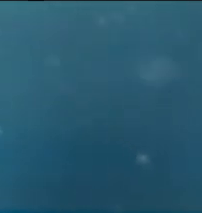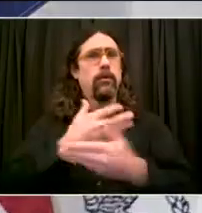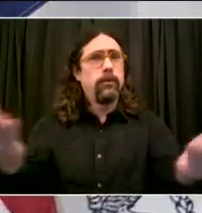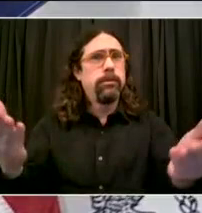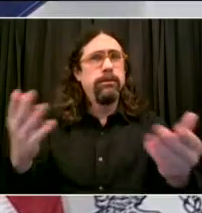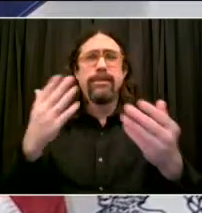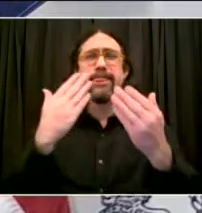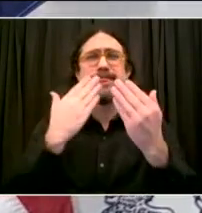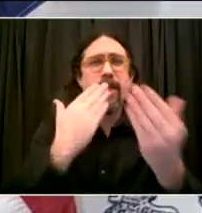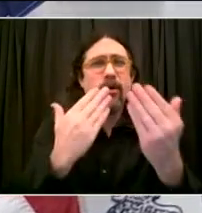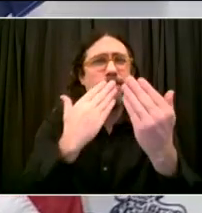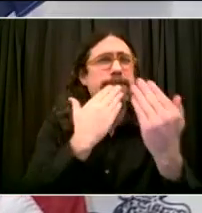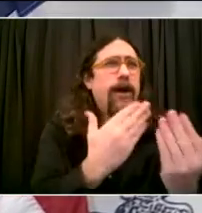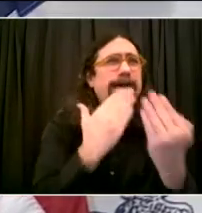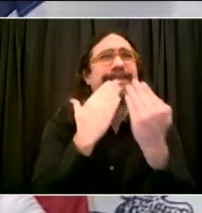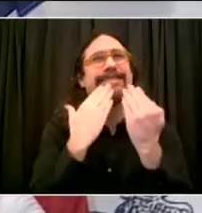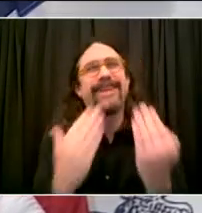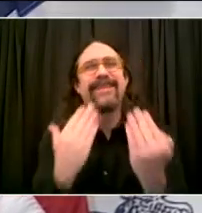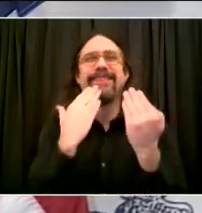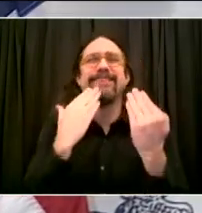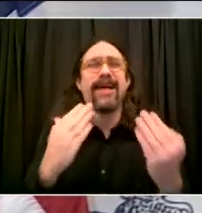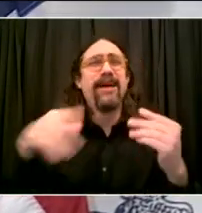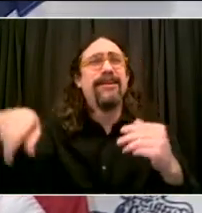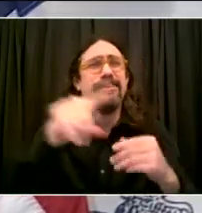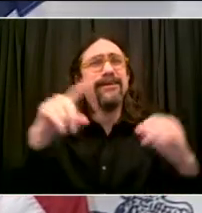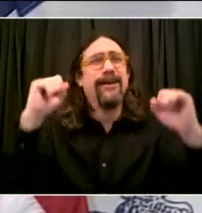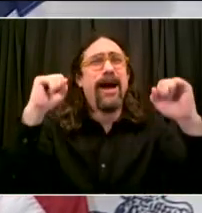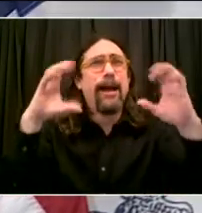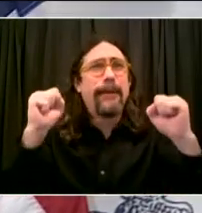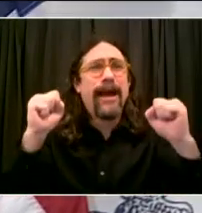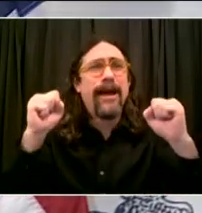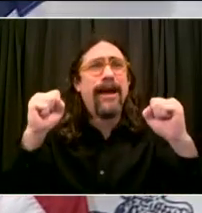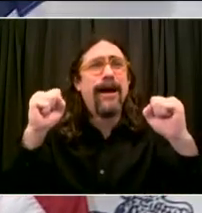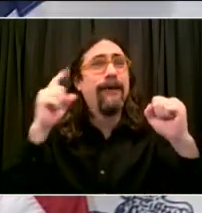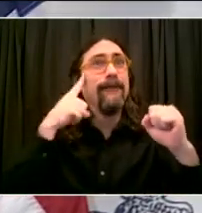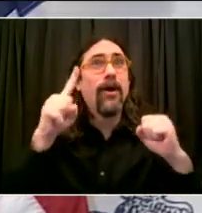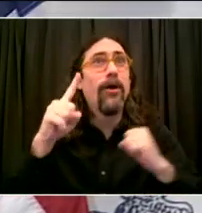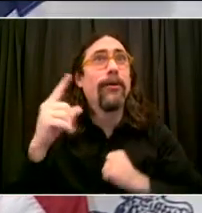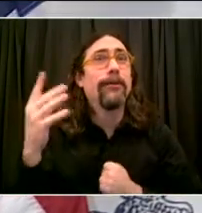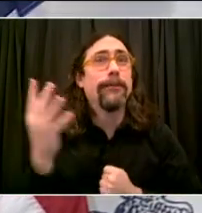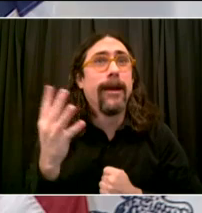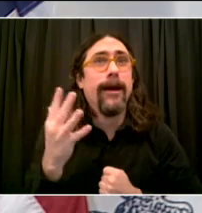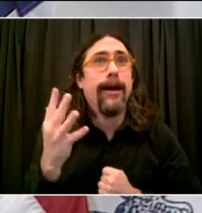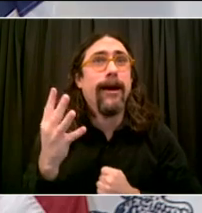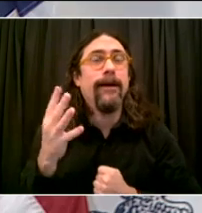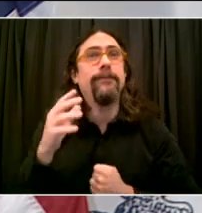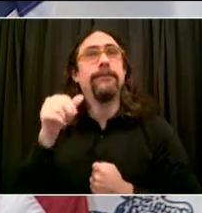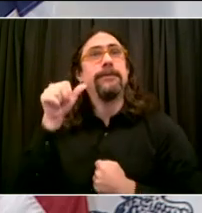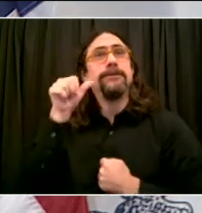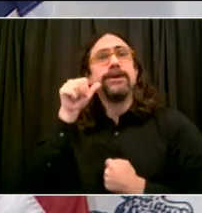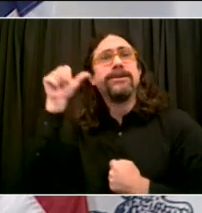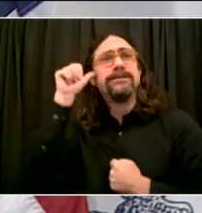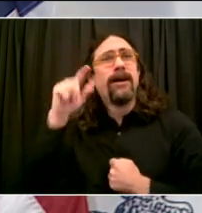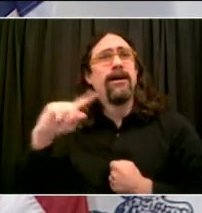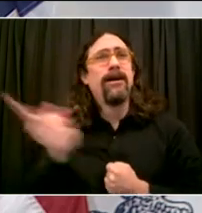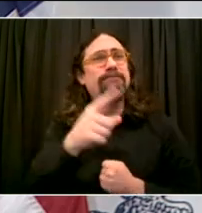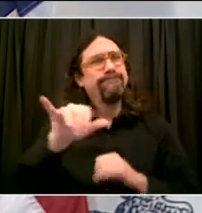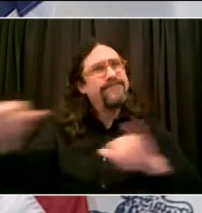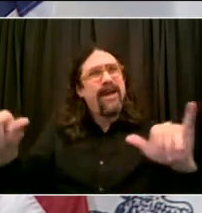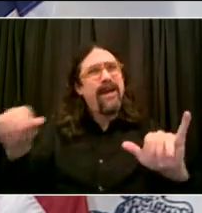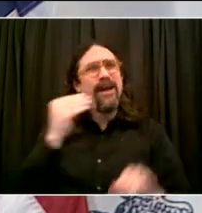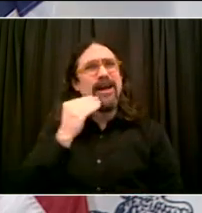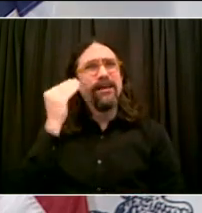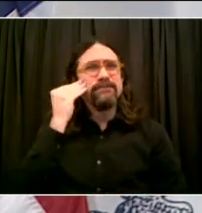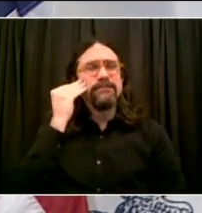now. Folks really heeded the call yesterday, stayed off the streets, helped our friends at the Sanitation